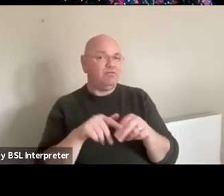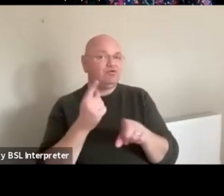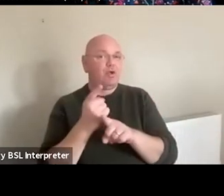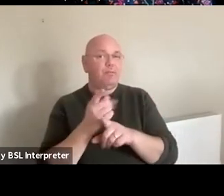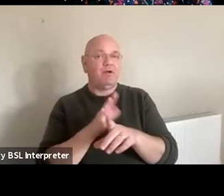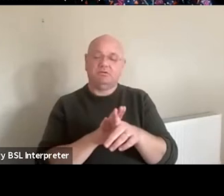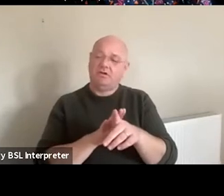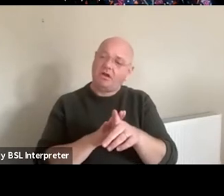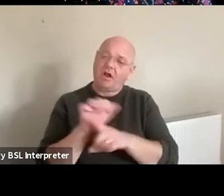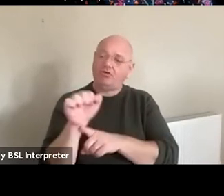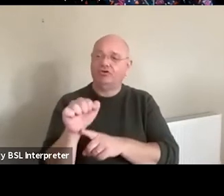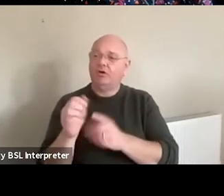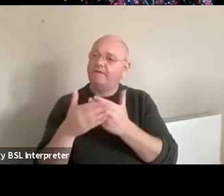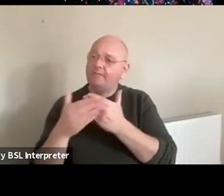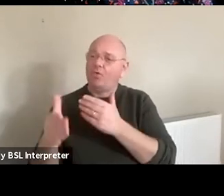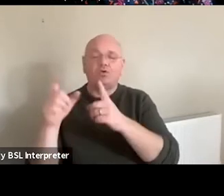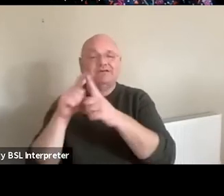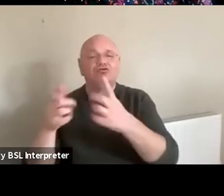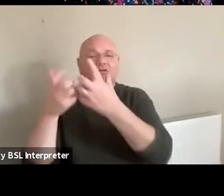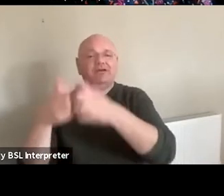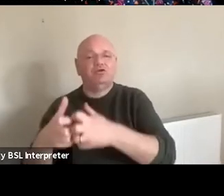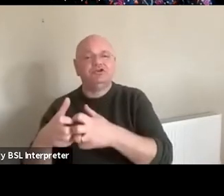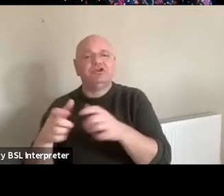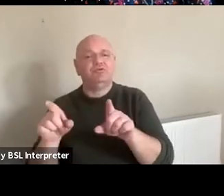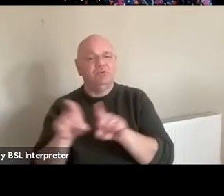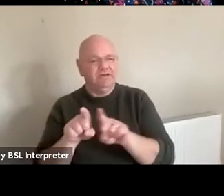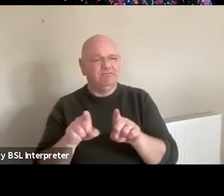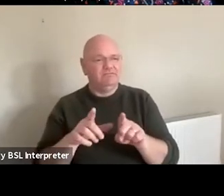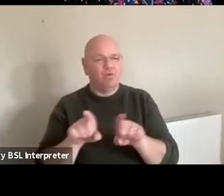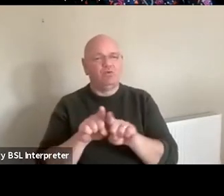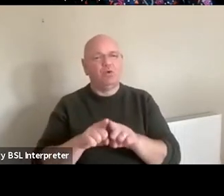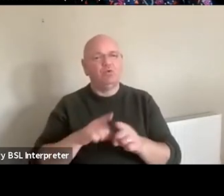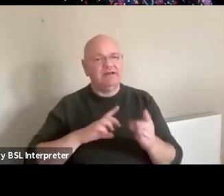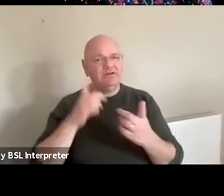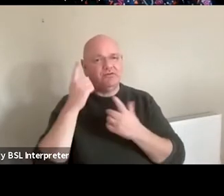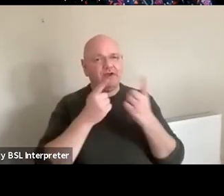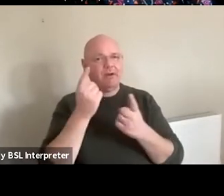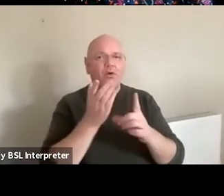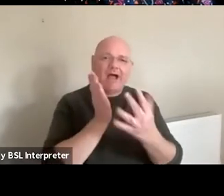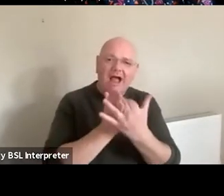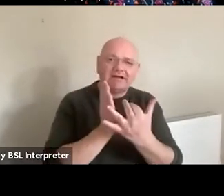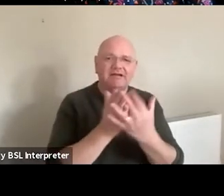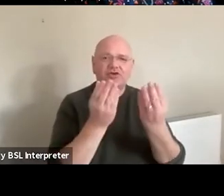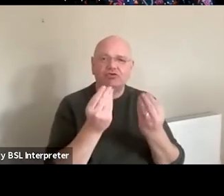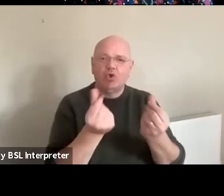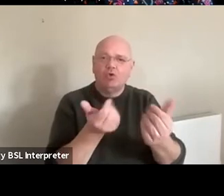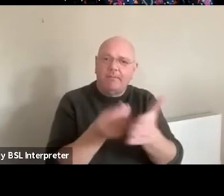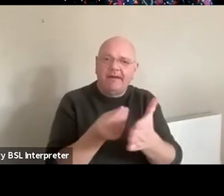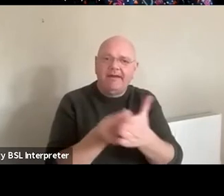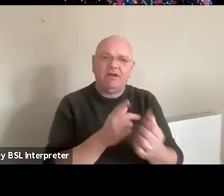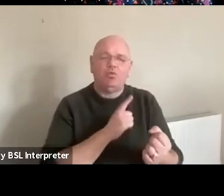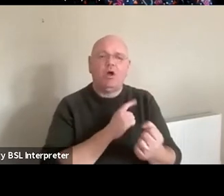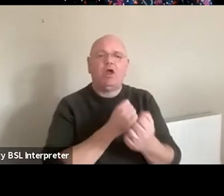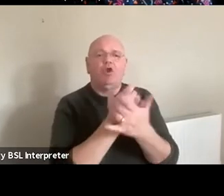of very digital technologies, we also have to think about access. We also have to think about resources. We have to think about the fact that there were so many young people